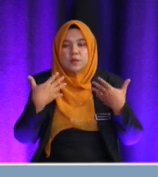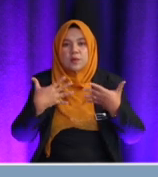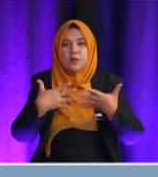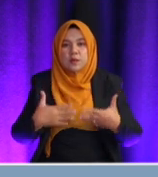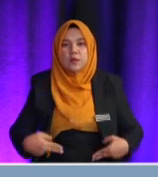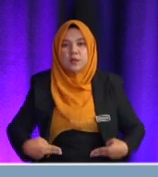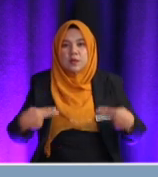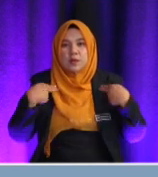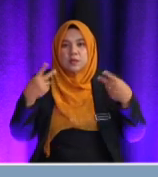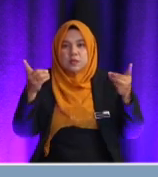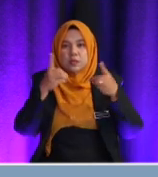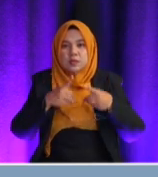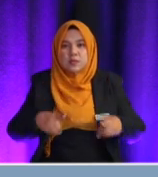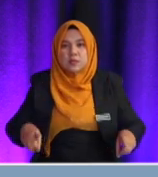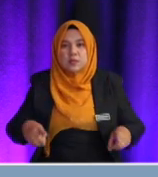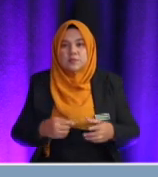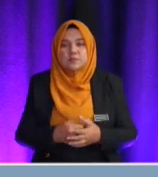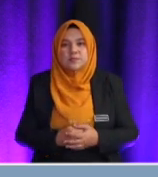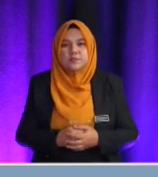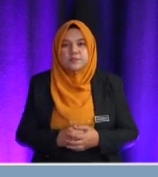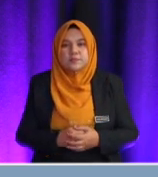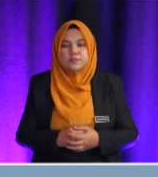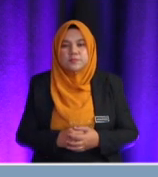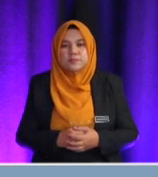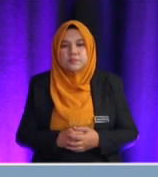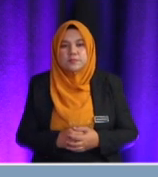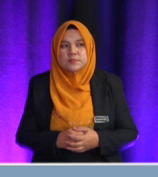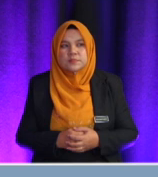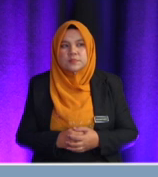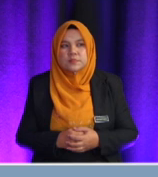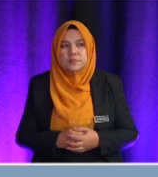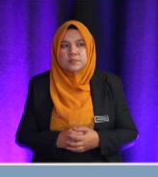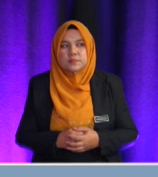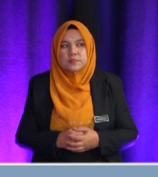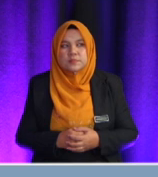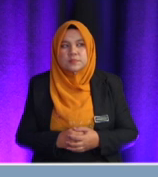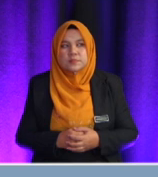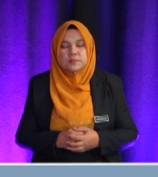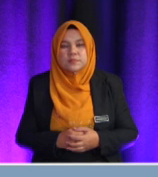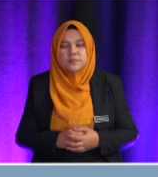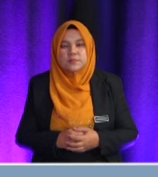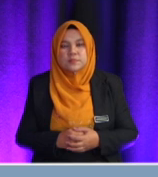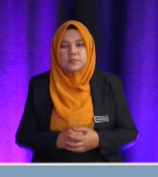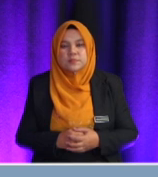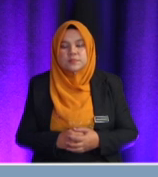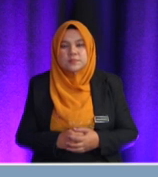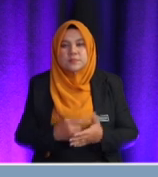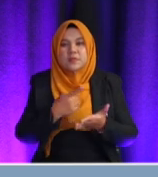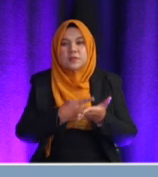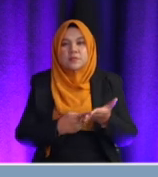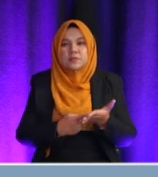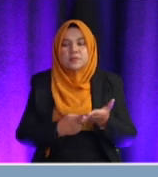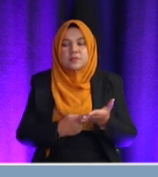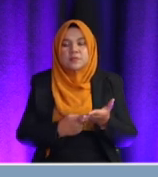diet? Do you have no. a health? No. Goodness, that was okay. fast. Okay. No. So what should you respond?